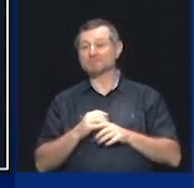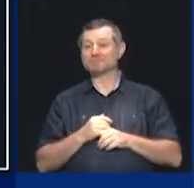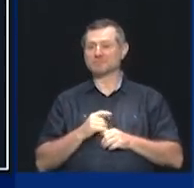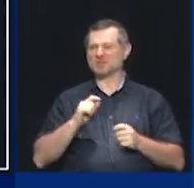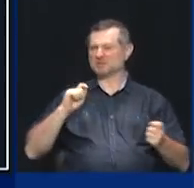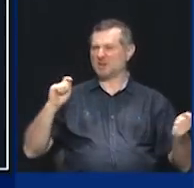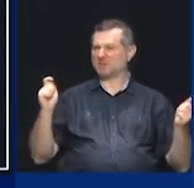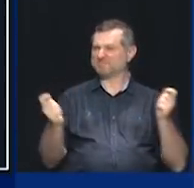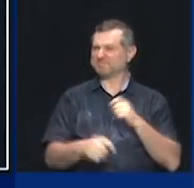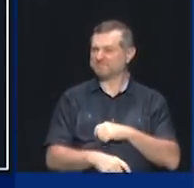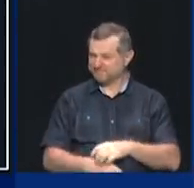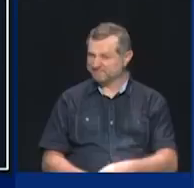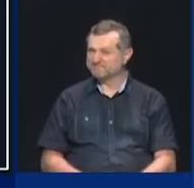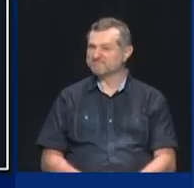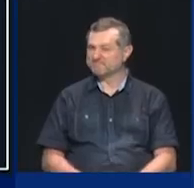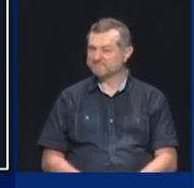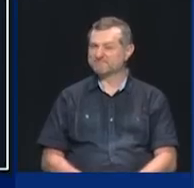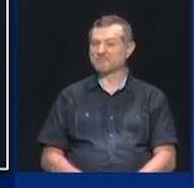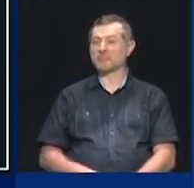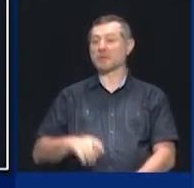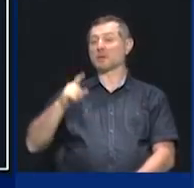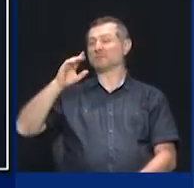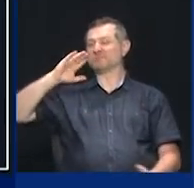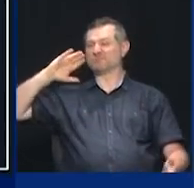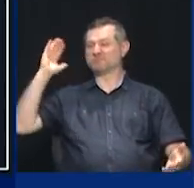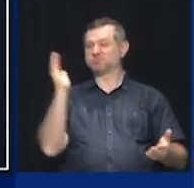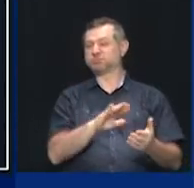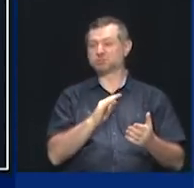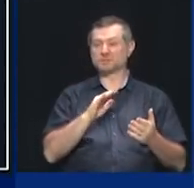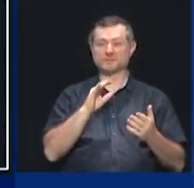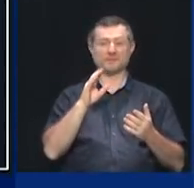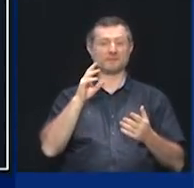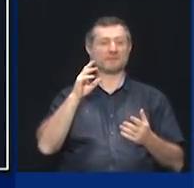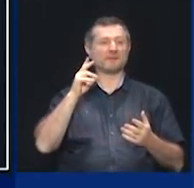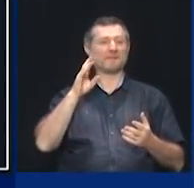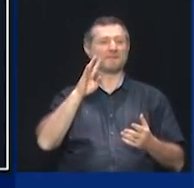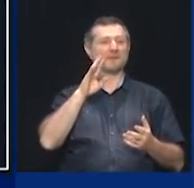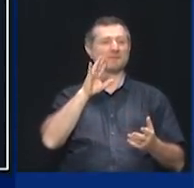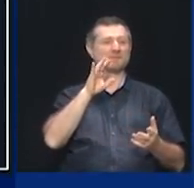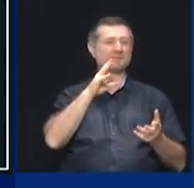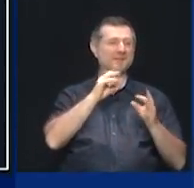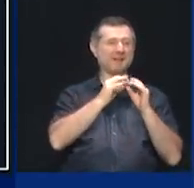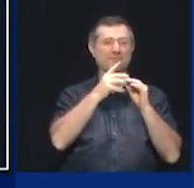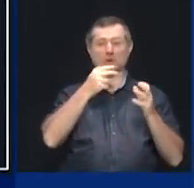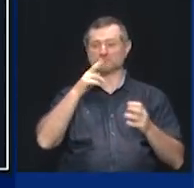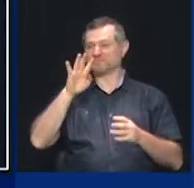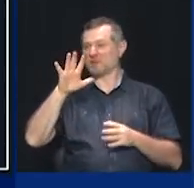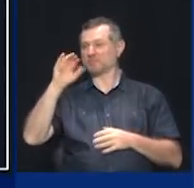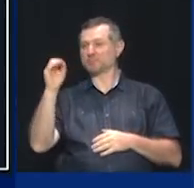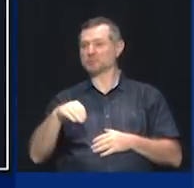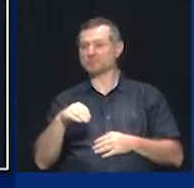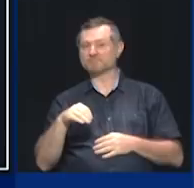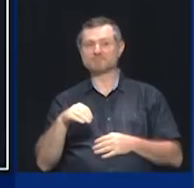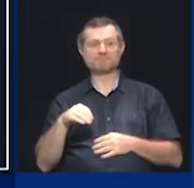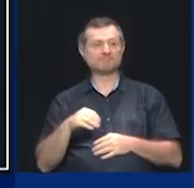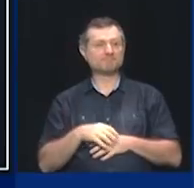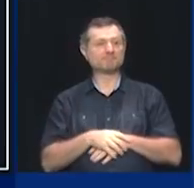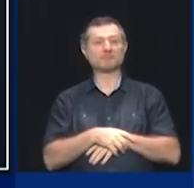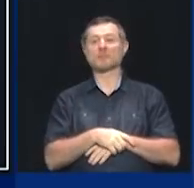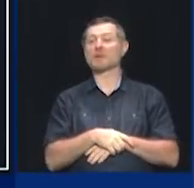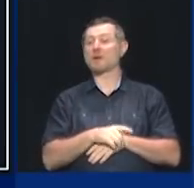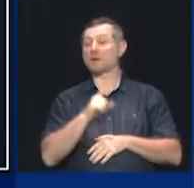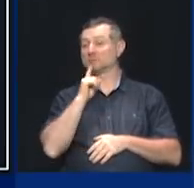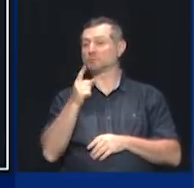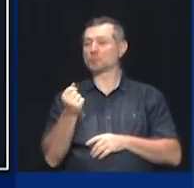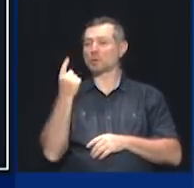reduces violence by 45%, the summer jobs programs. That was all but gone last year. We have to